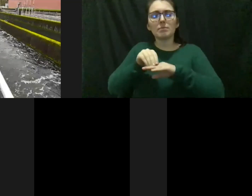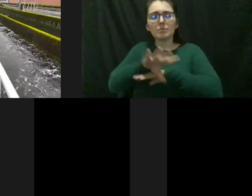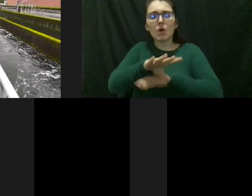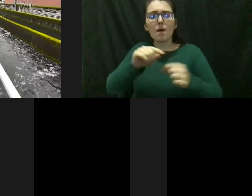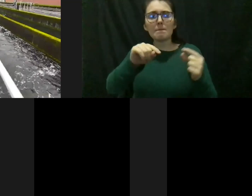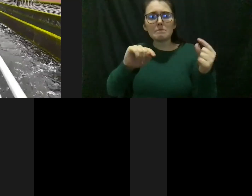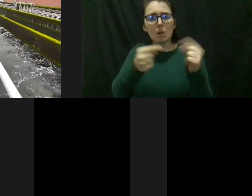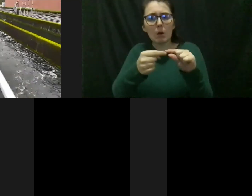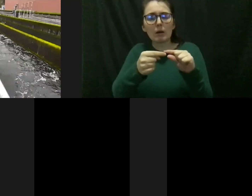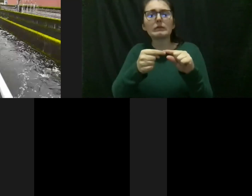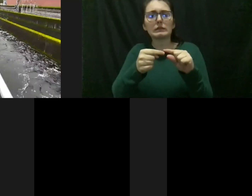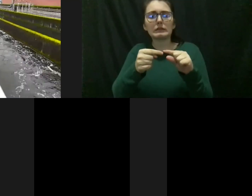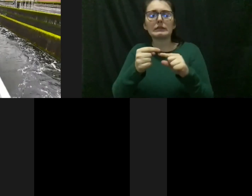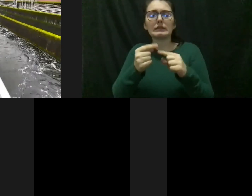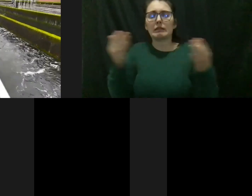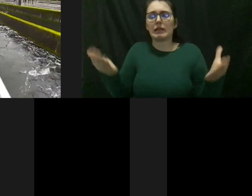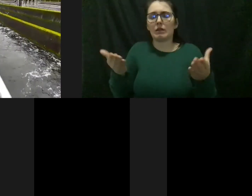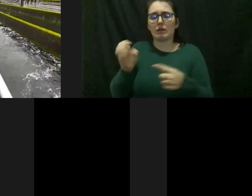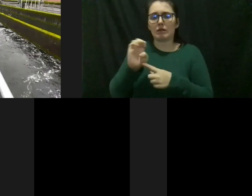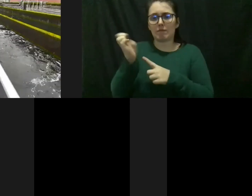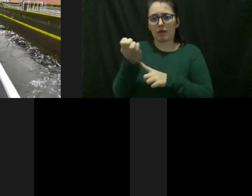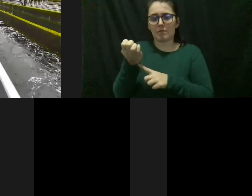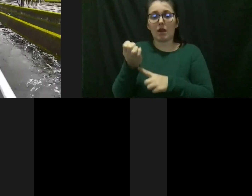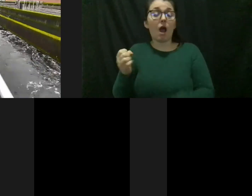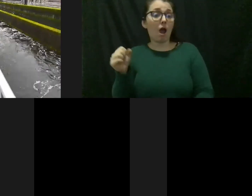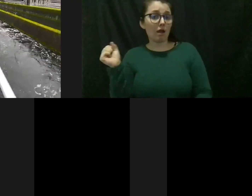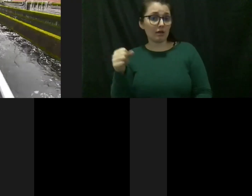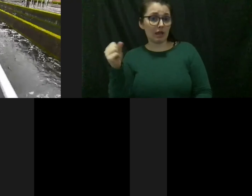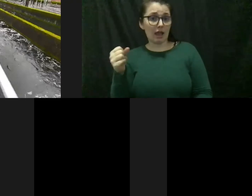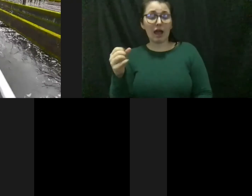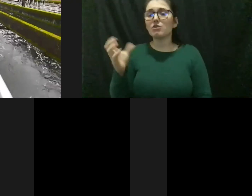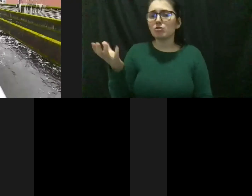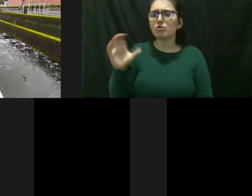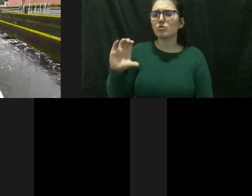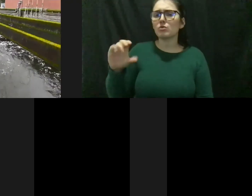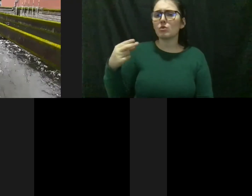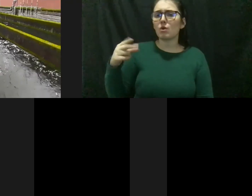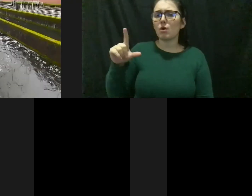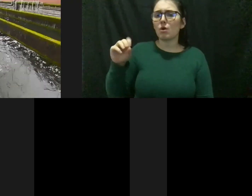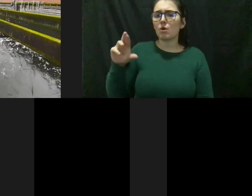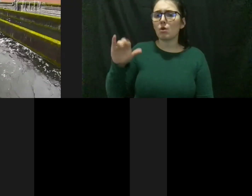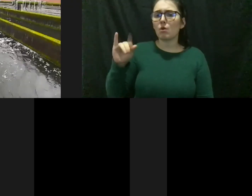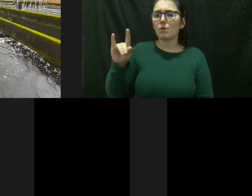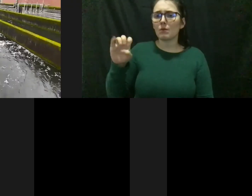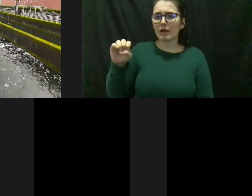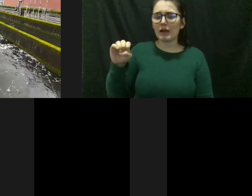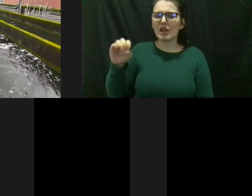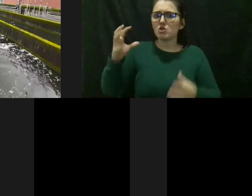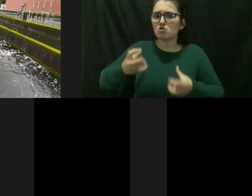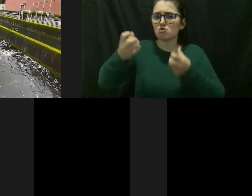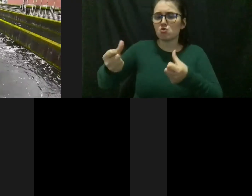Yeah. Yeah. So we have one that every year that gets emptied out. wow. And those